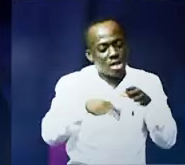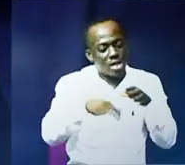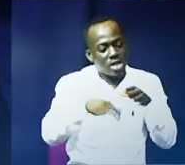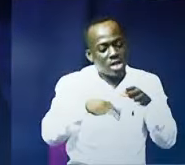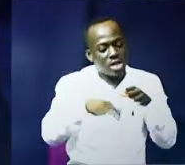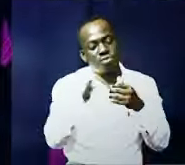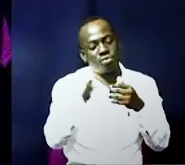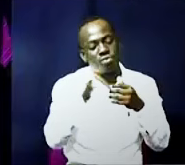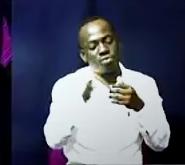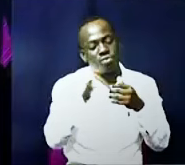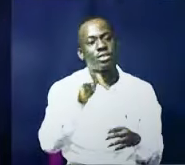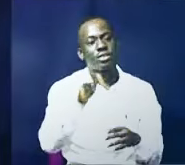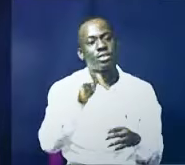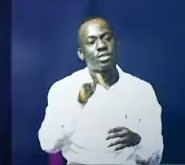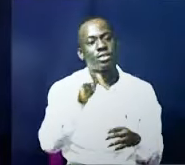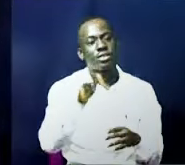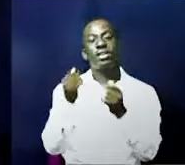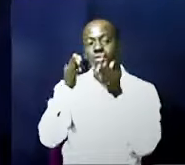the